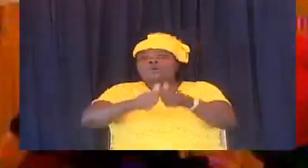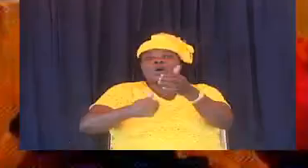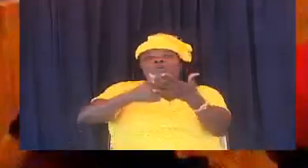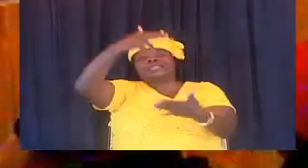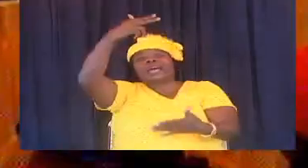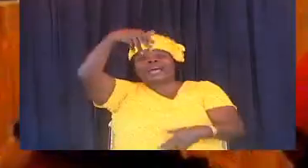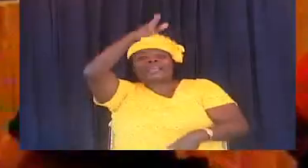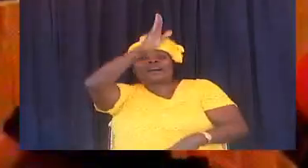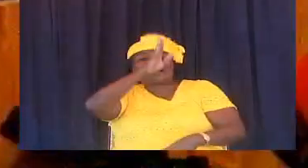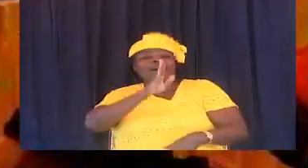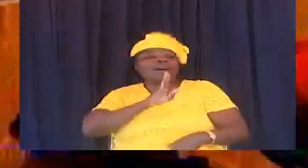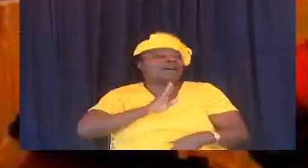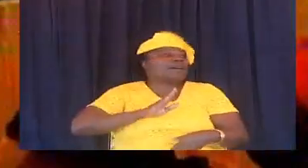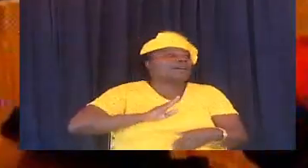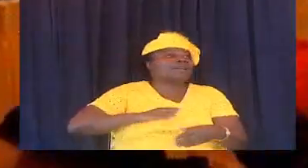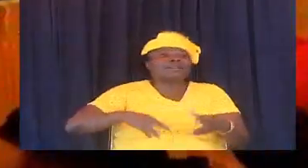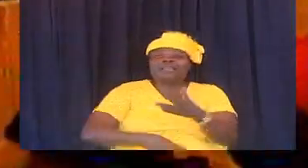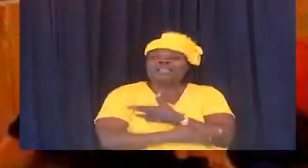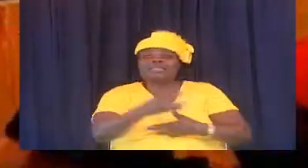You are the Most High God.